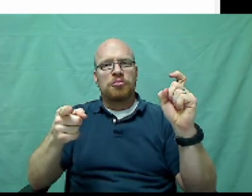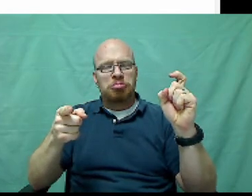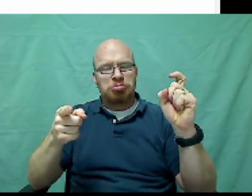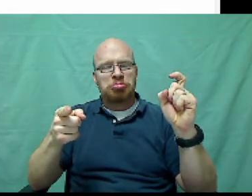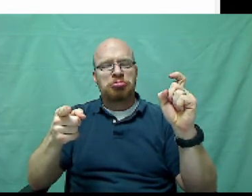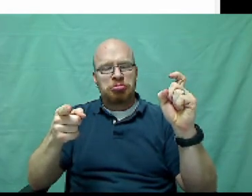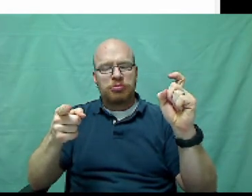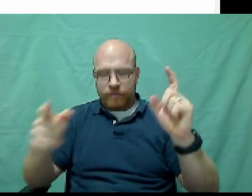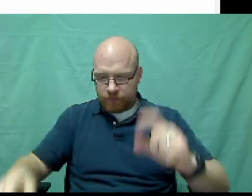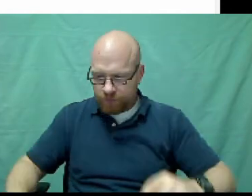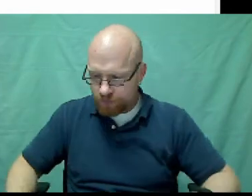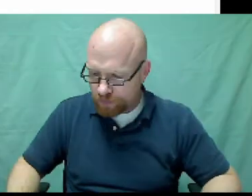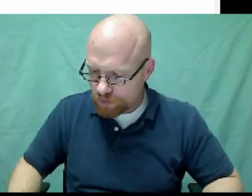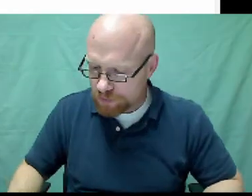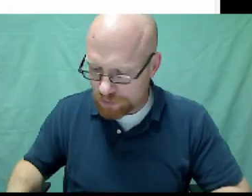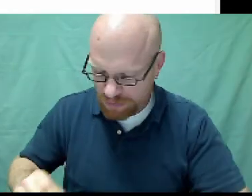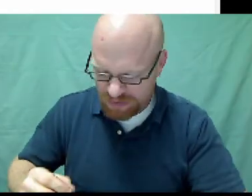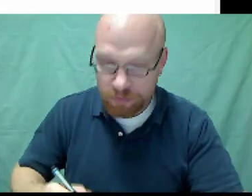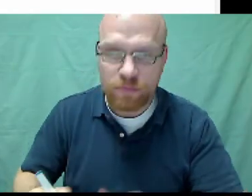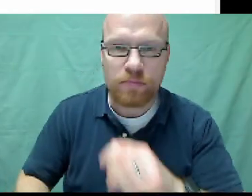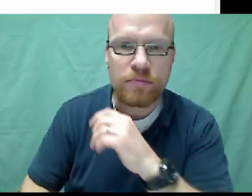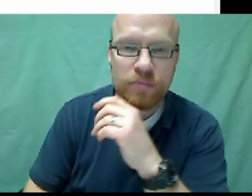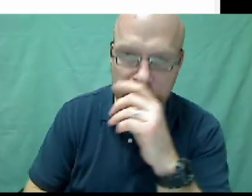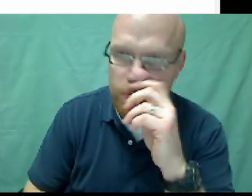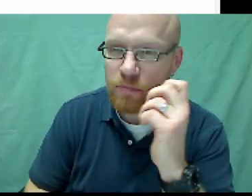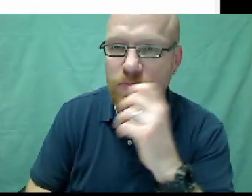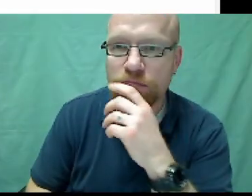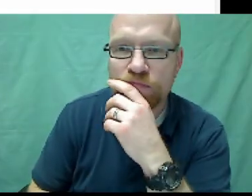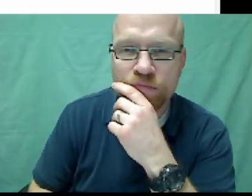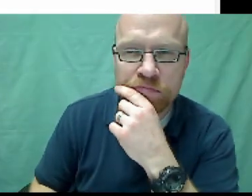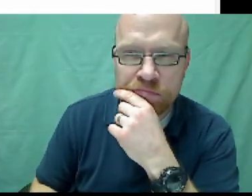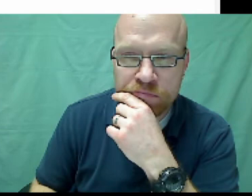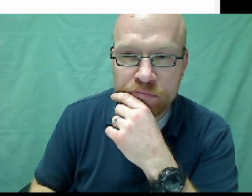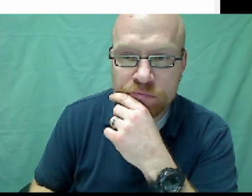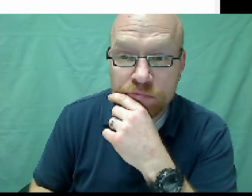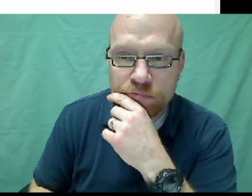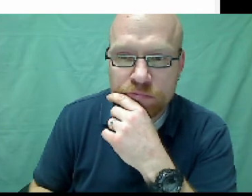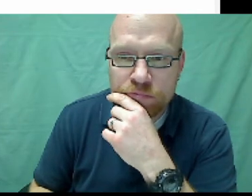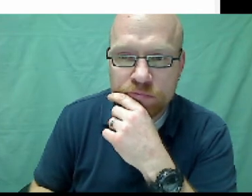a unique y, so that's good. That's a function.